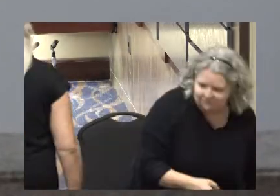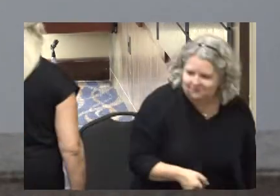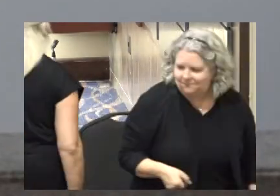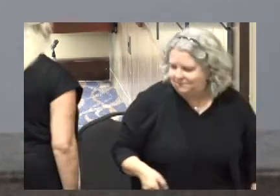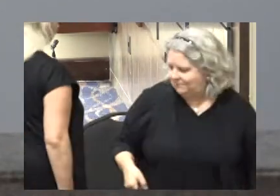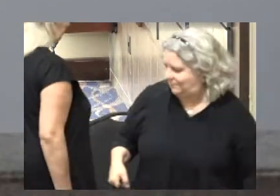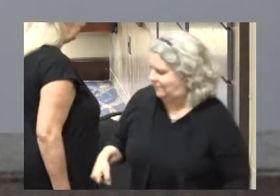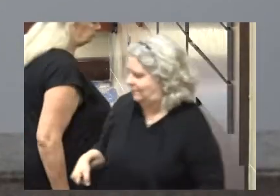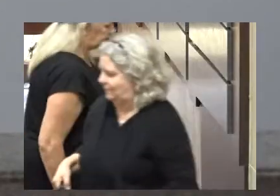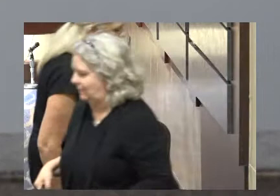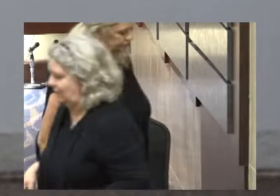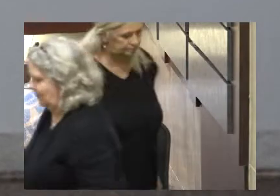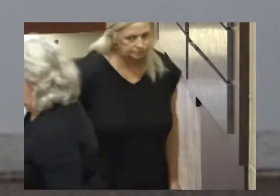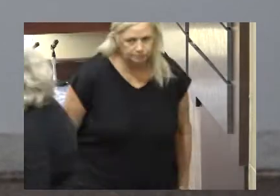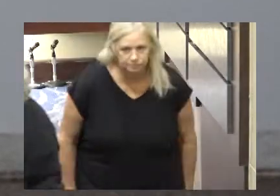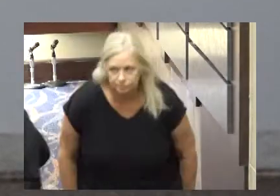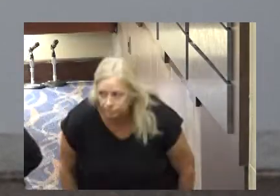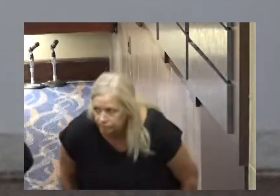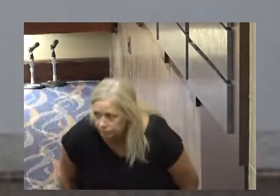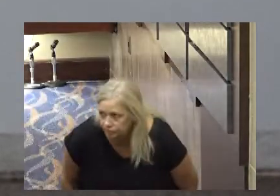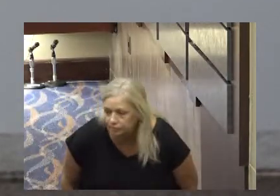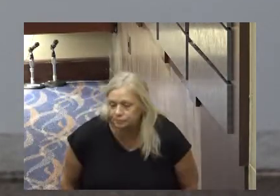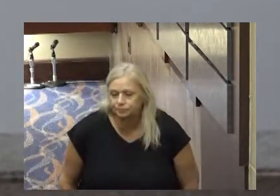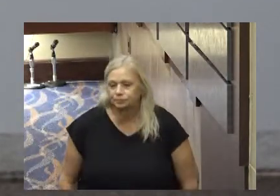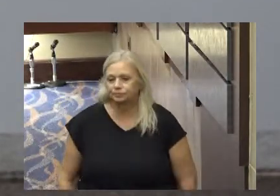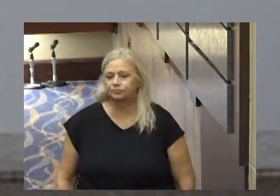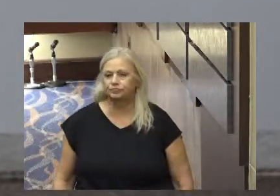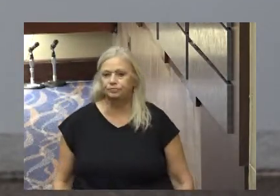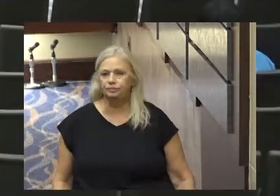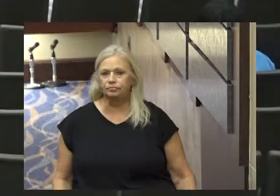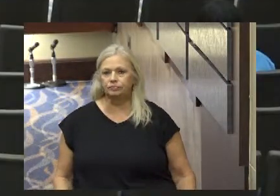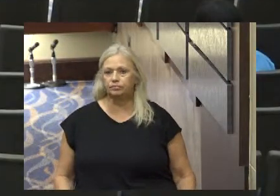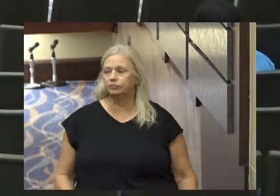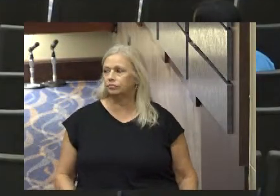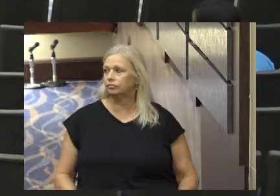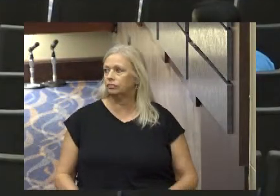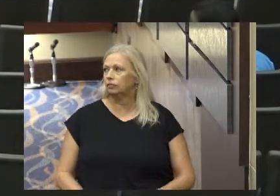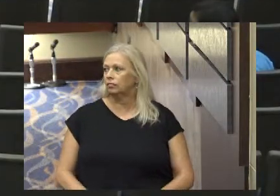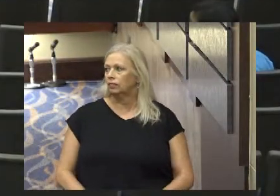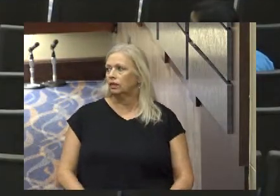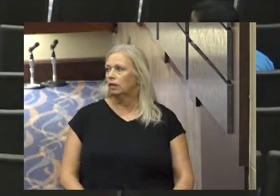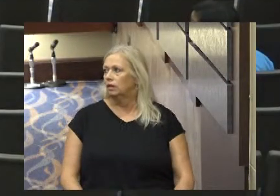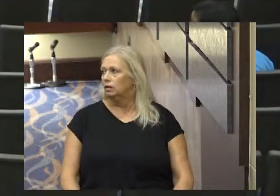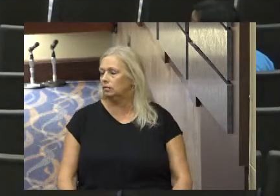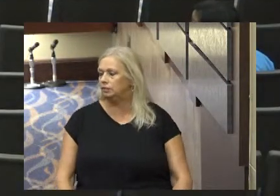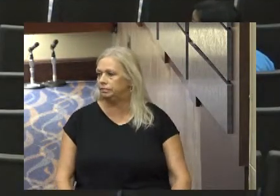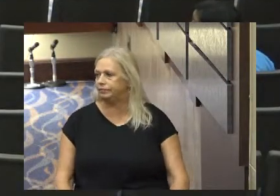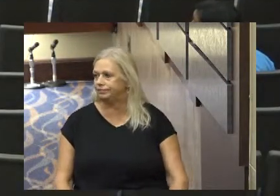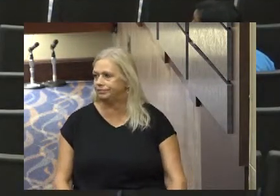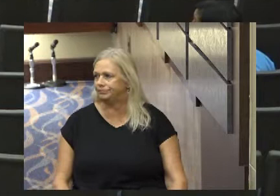Tom recently got that promotion, and they're making, this might be Right? like a hazing thing or something.